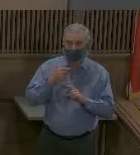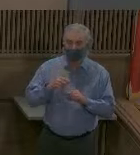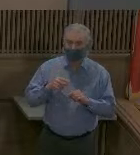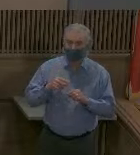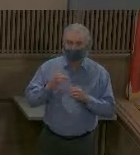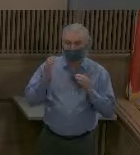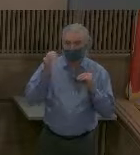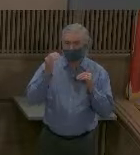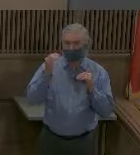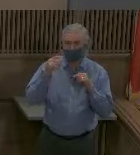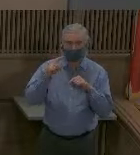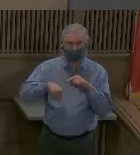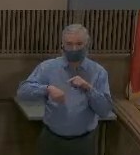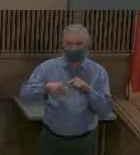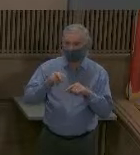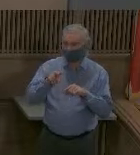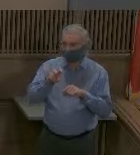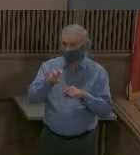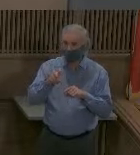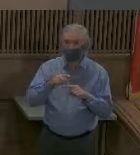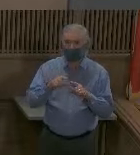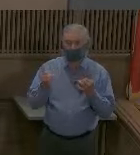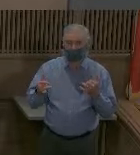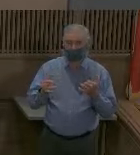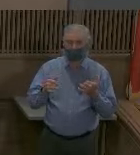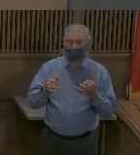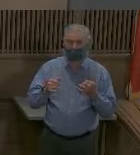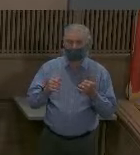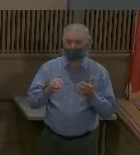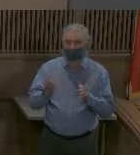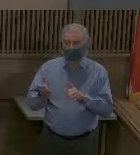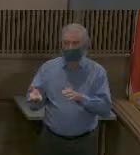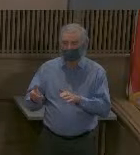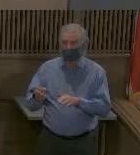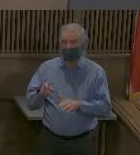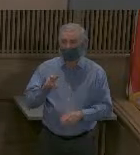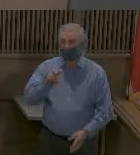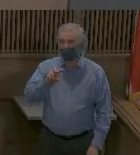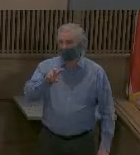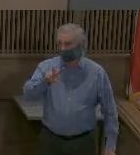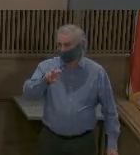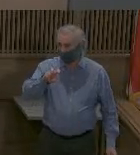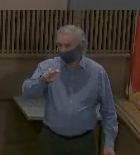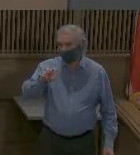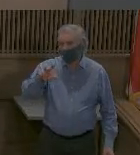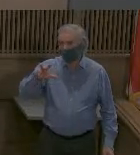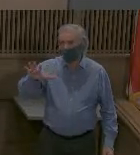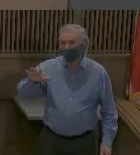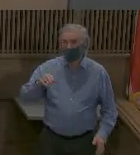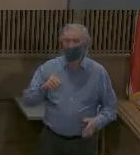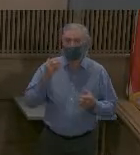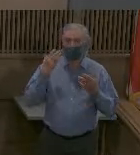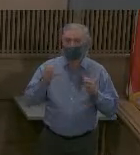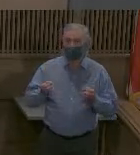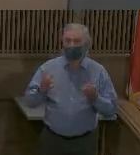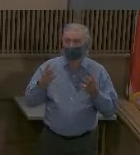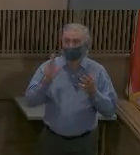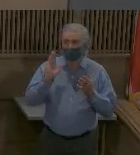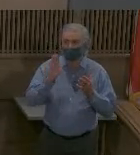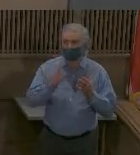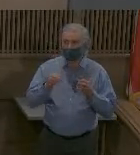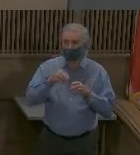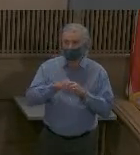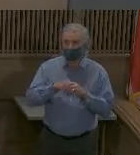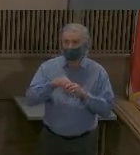300. So we got 235, we got 21 deaths just in January. So I don't know how many we're going to end up in January. And